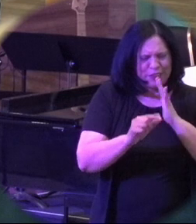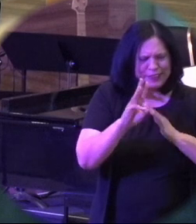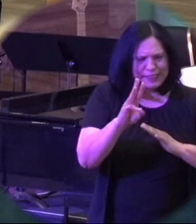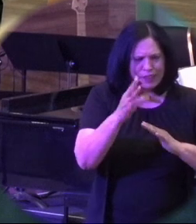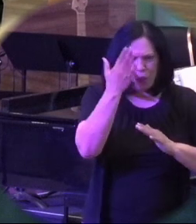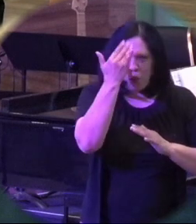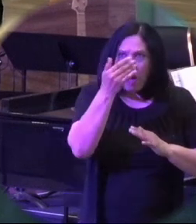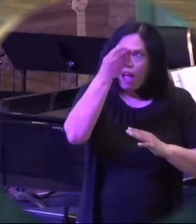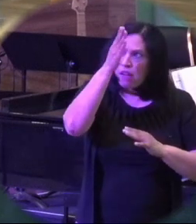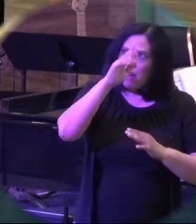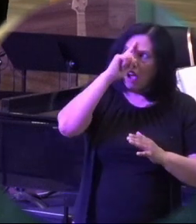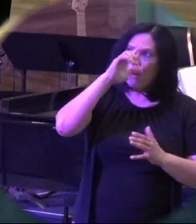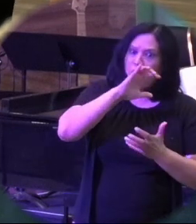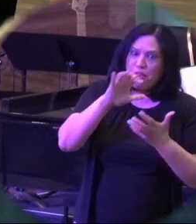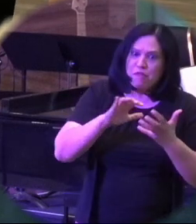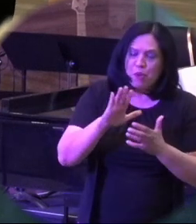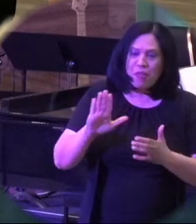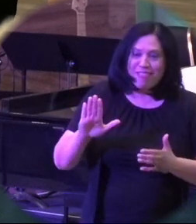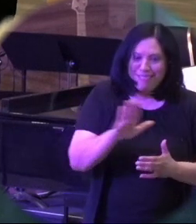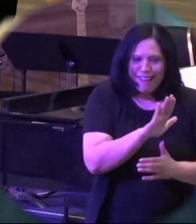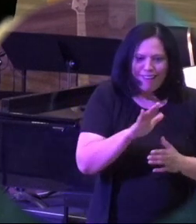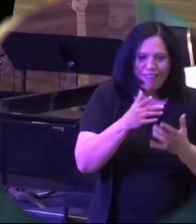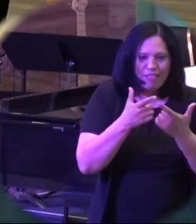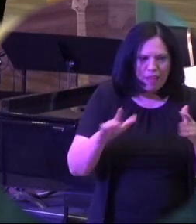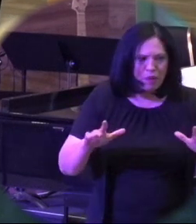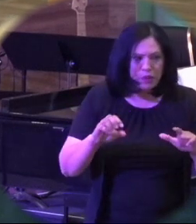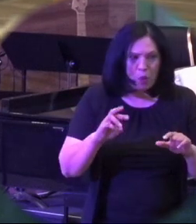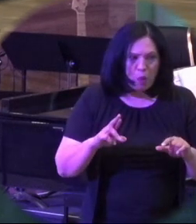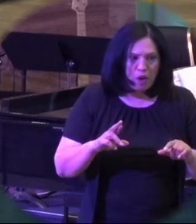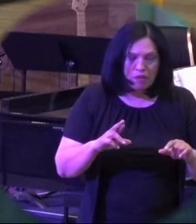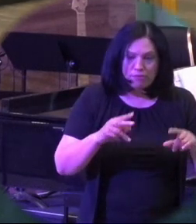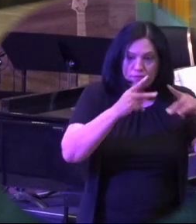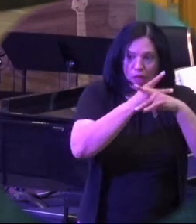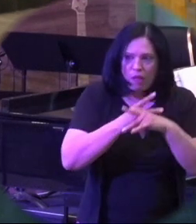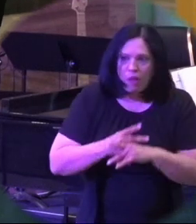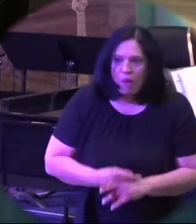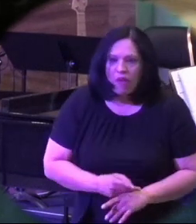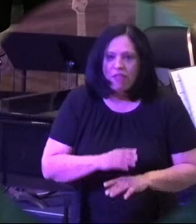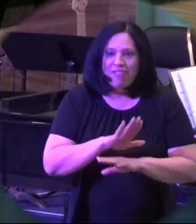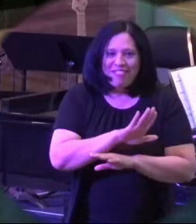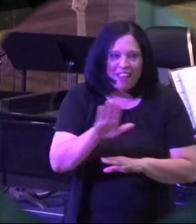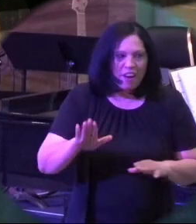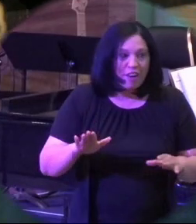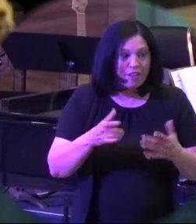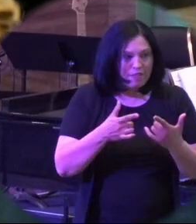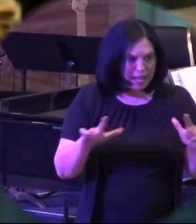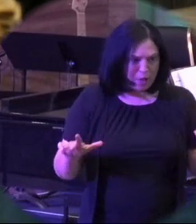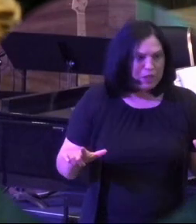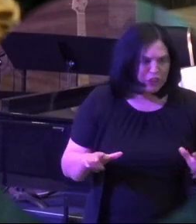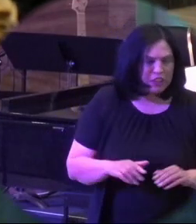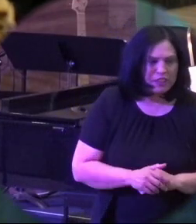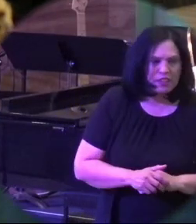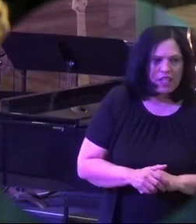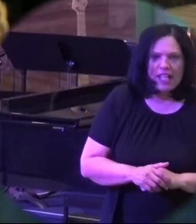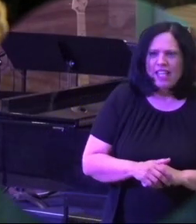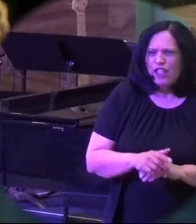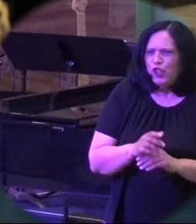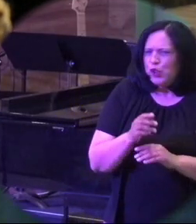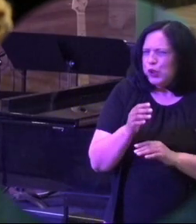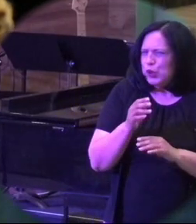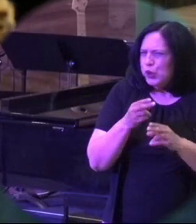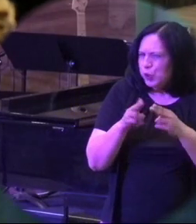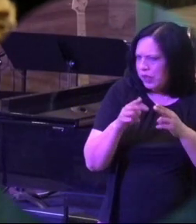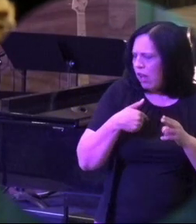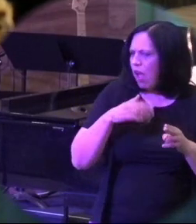God confused their languages or multiplied the languages. And in a minute, I'm going to explain the rebellion that was